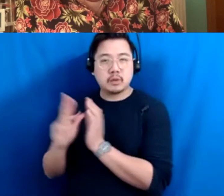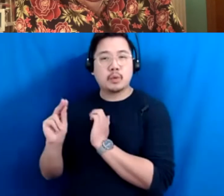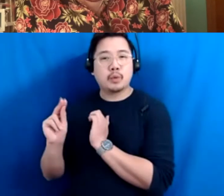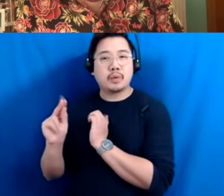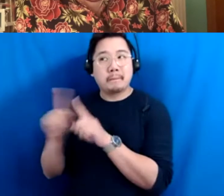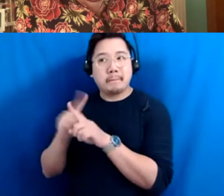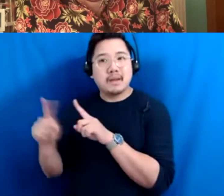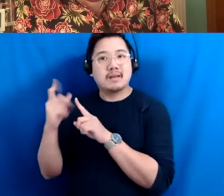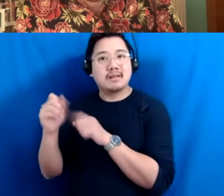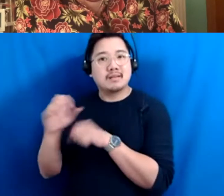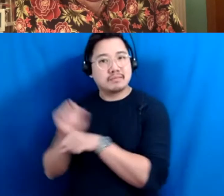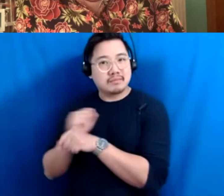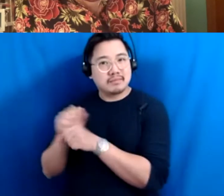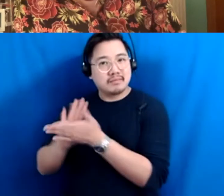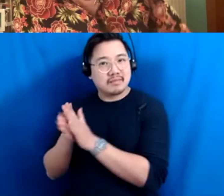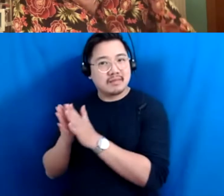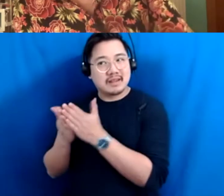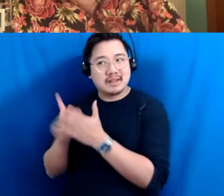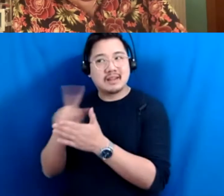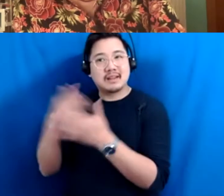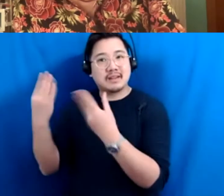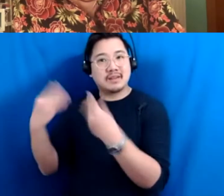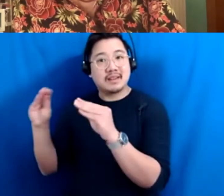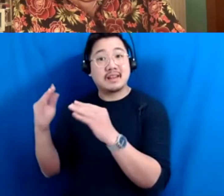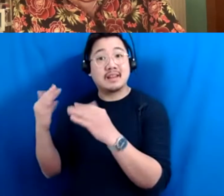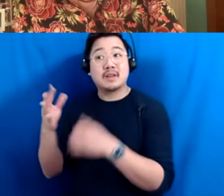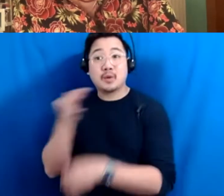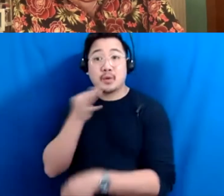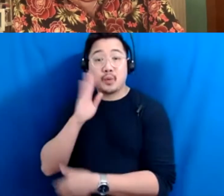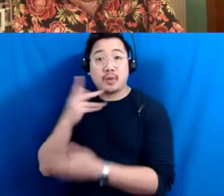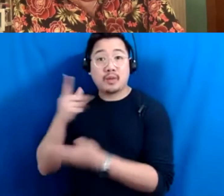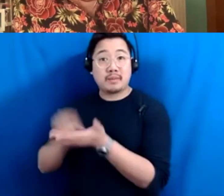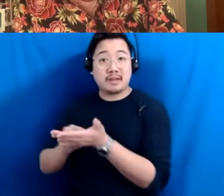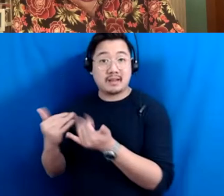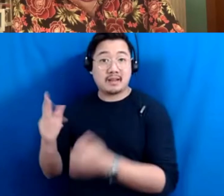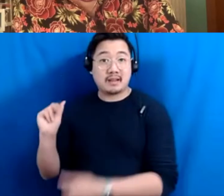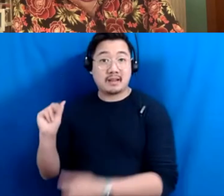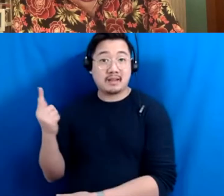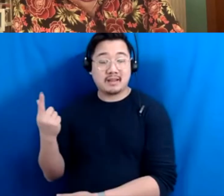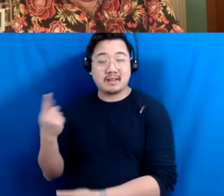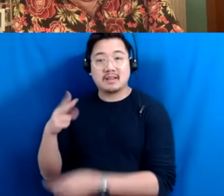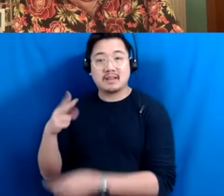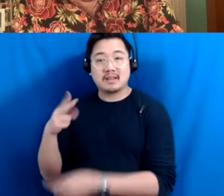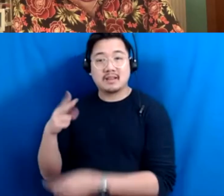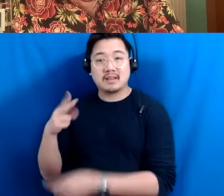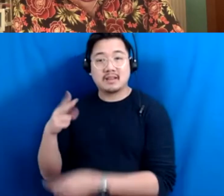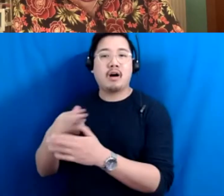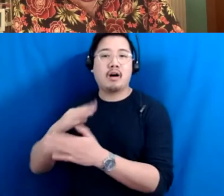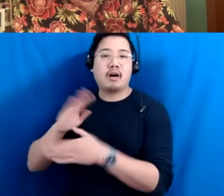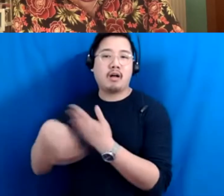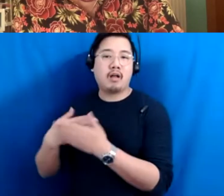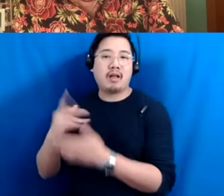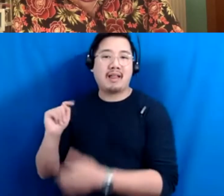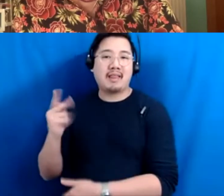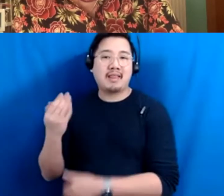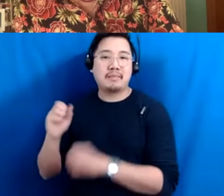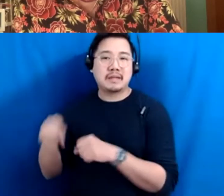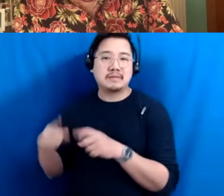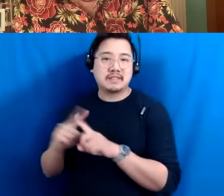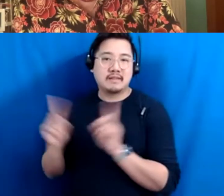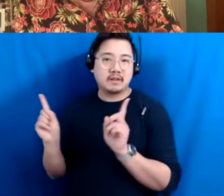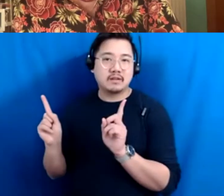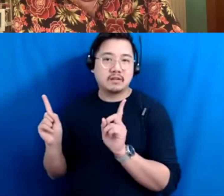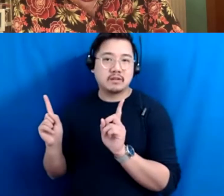and ended up selling. And it's the book that's going to come out this August. It's called All This Could Be Different. So I think what I learned from